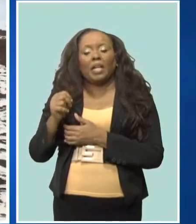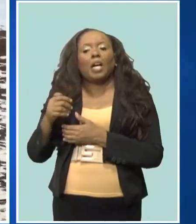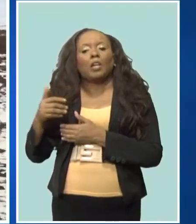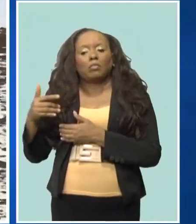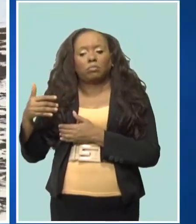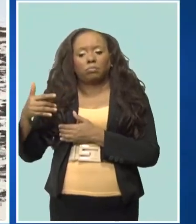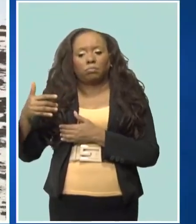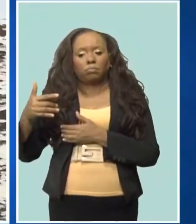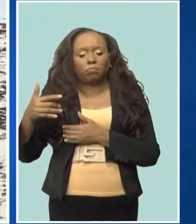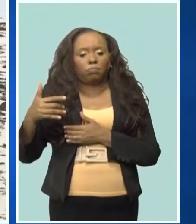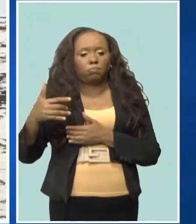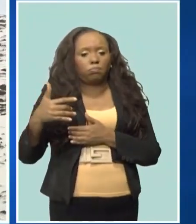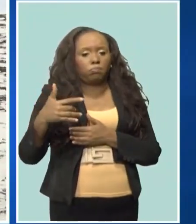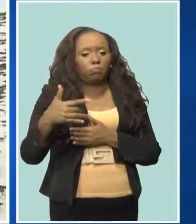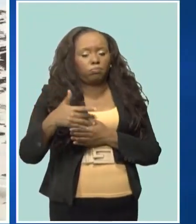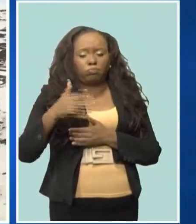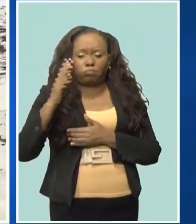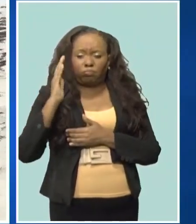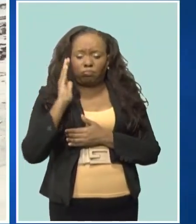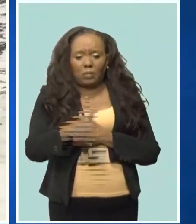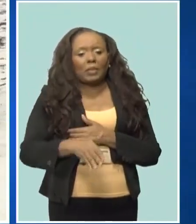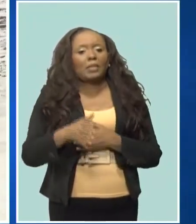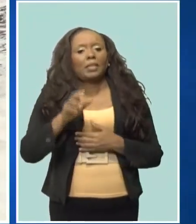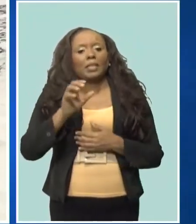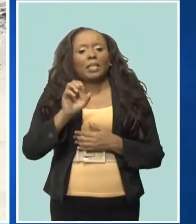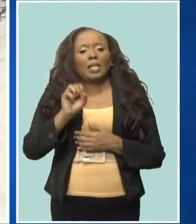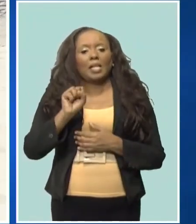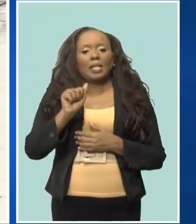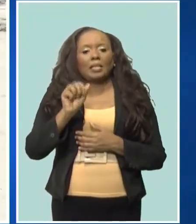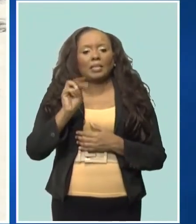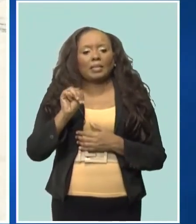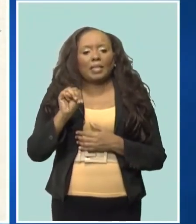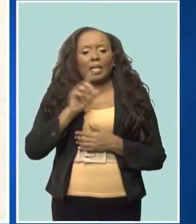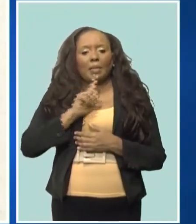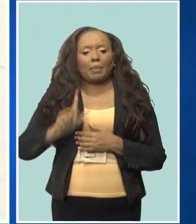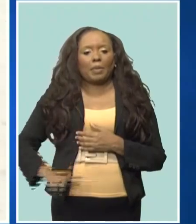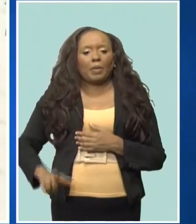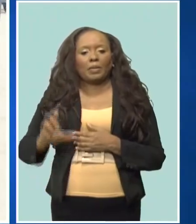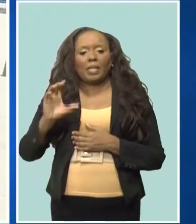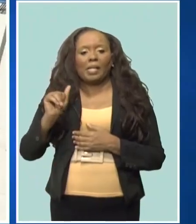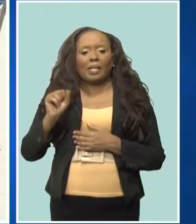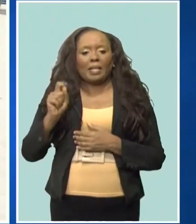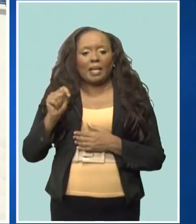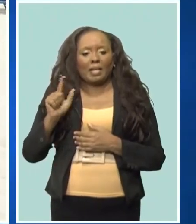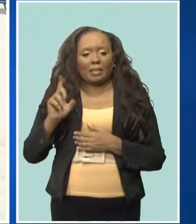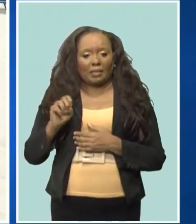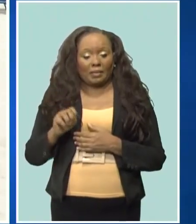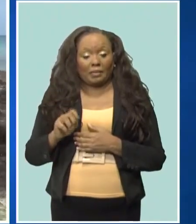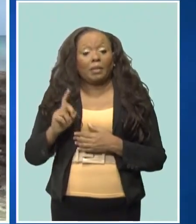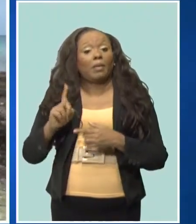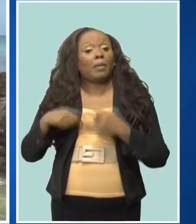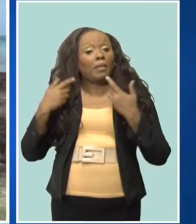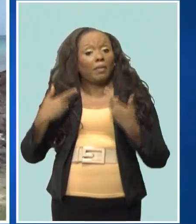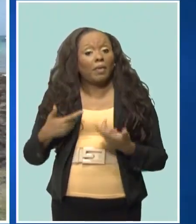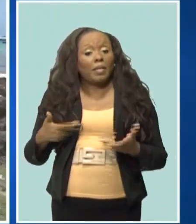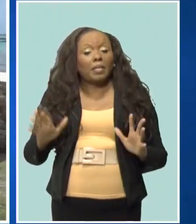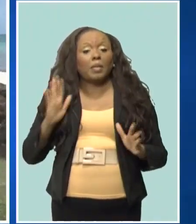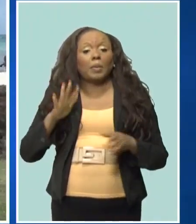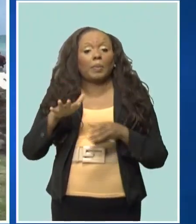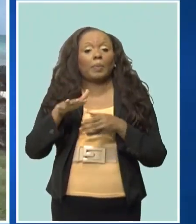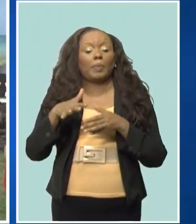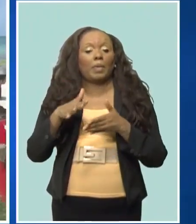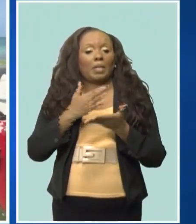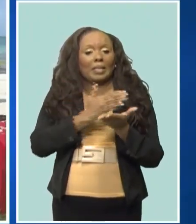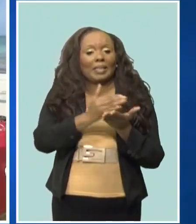to Sam Lord's Castle. Other areas beyond the South Coast earmarked for cleaning are Bathsheba in St. Joseph and Bath in St.